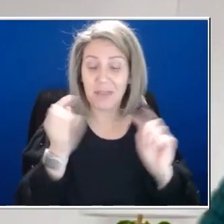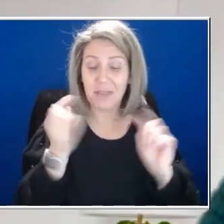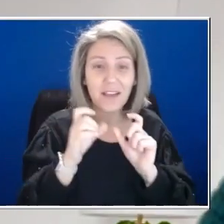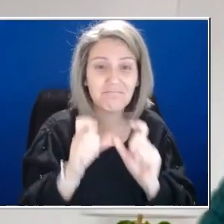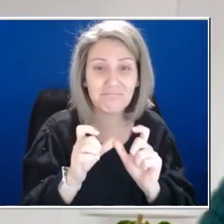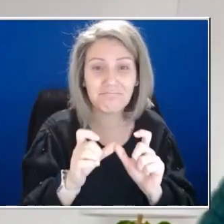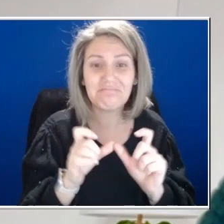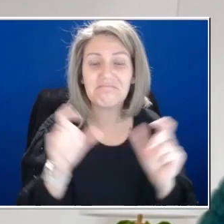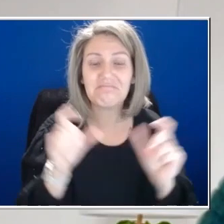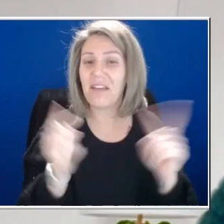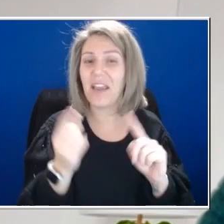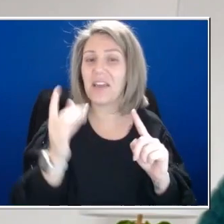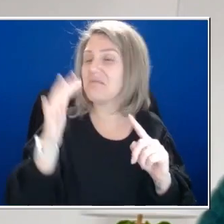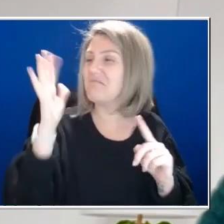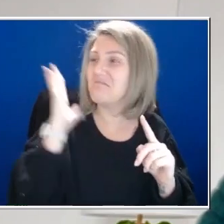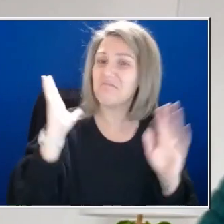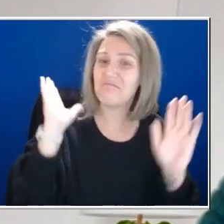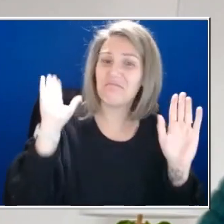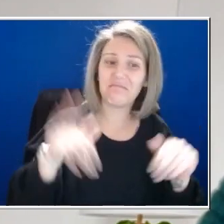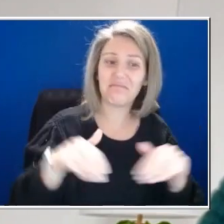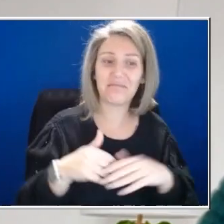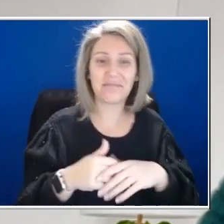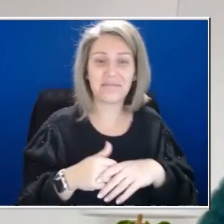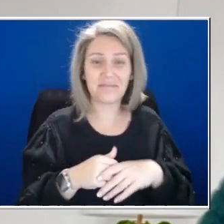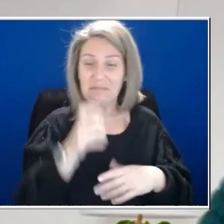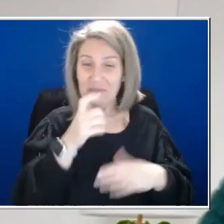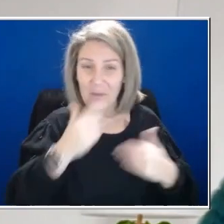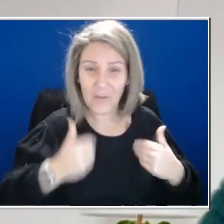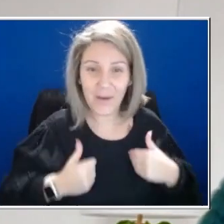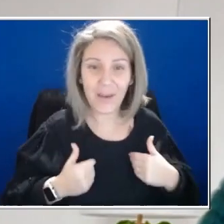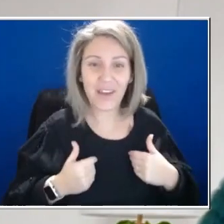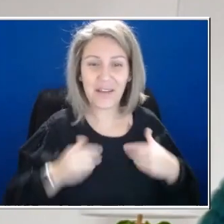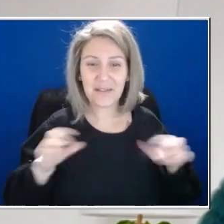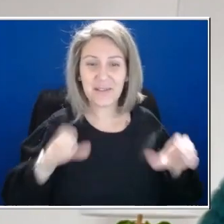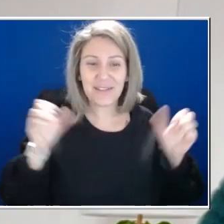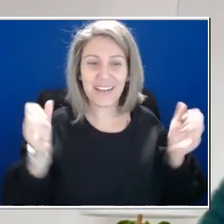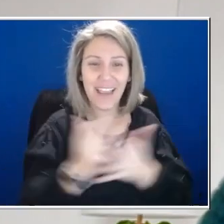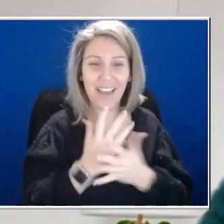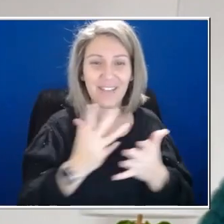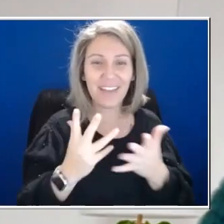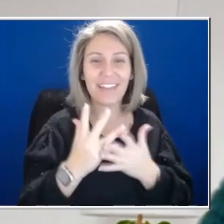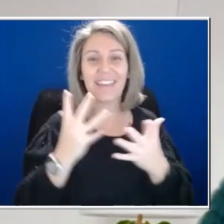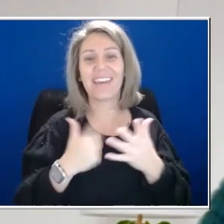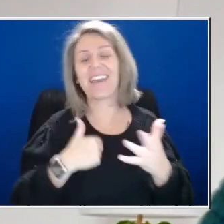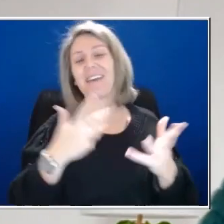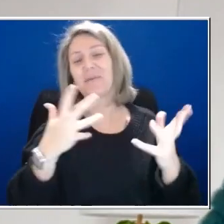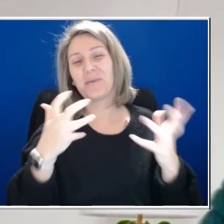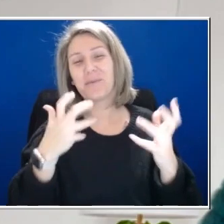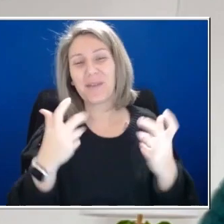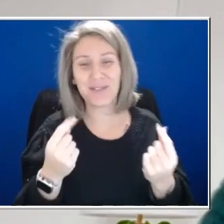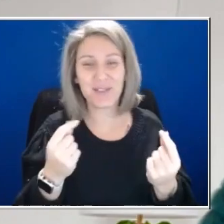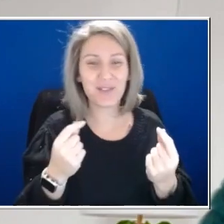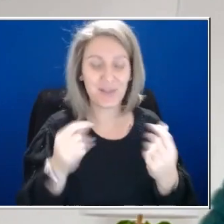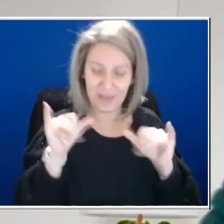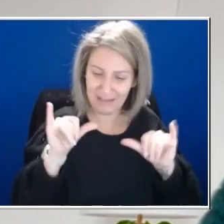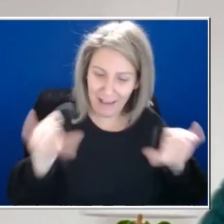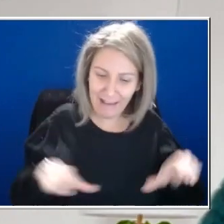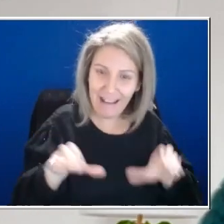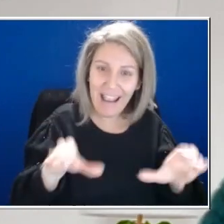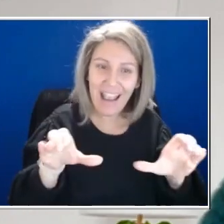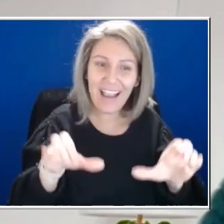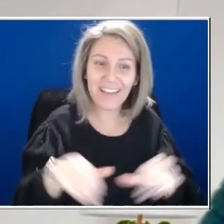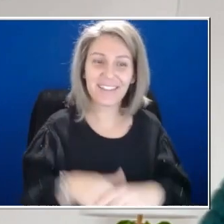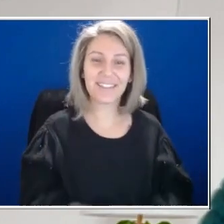is behind me. I am doing everything that I want to do, staying as active. You know, I'm able